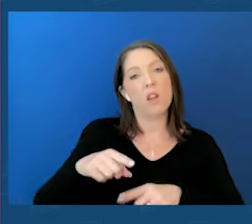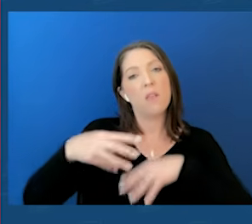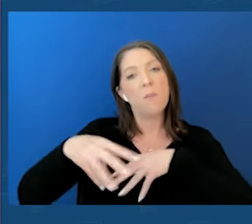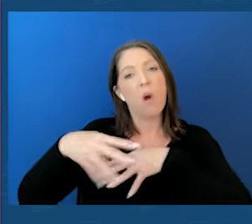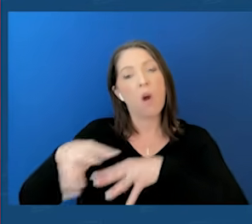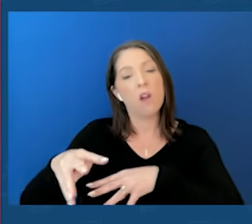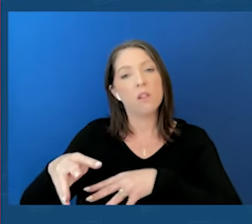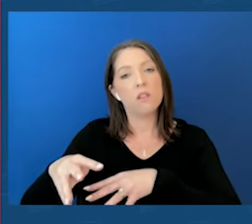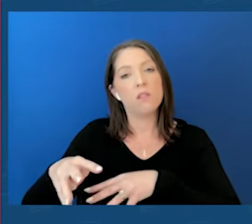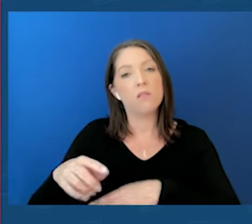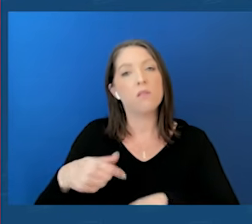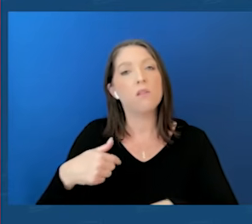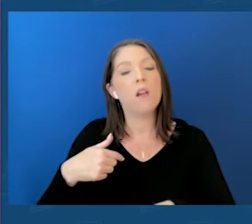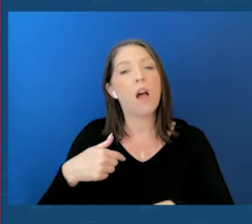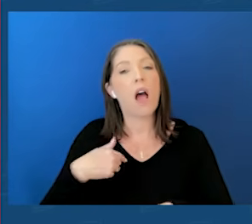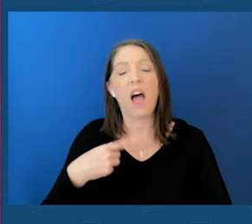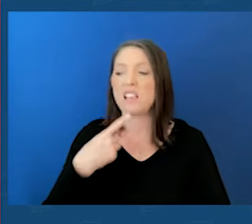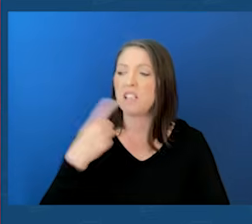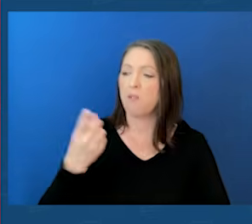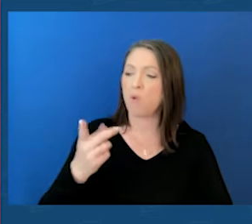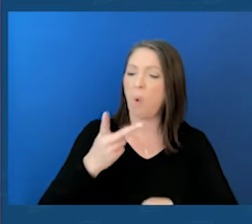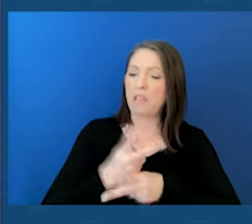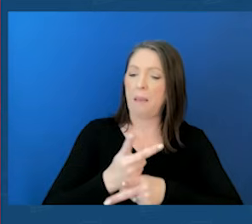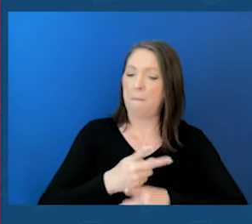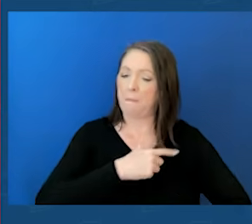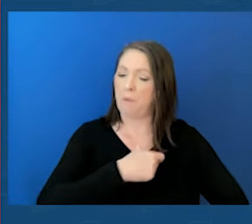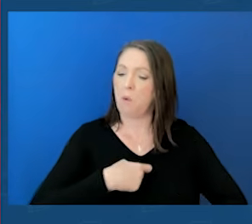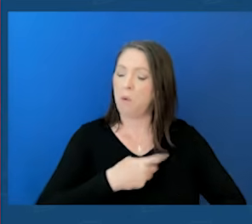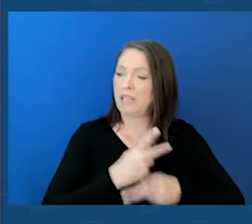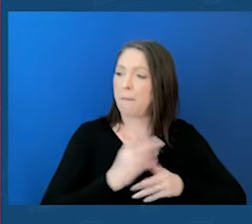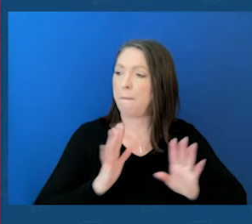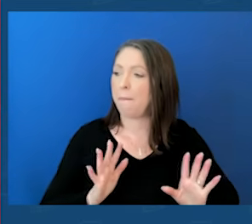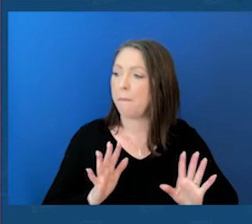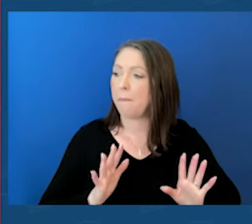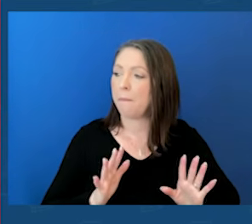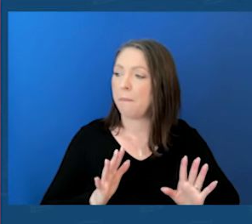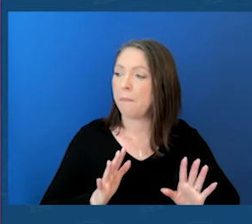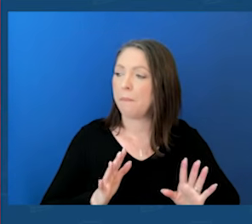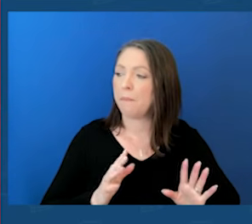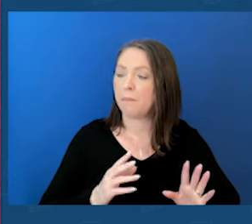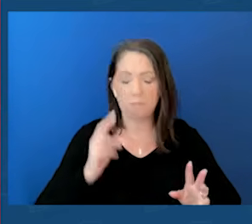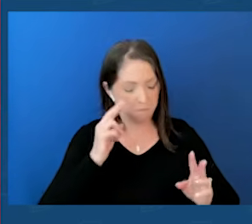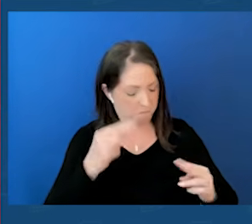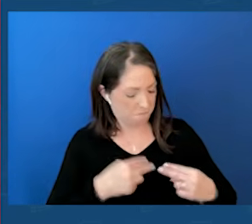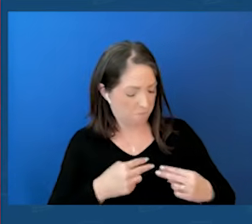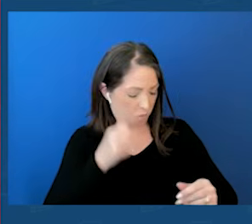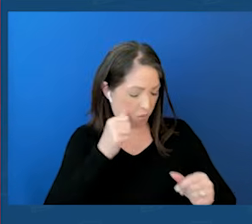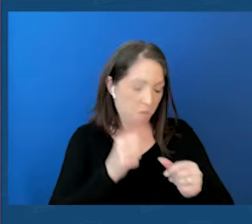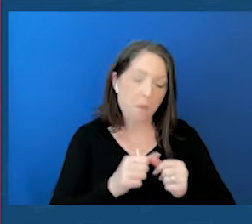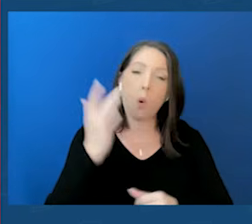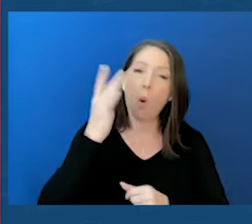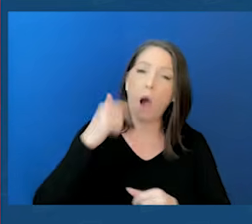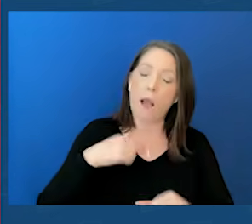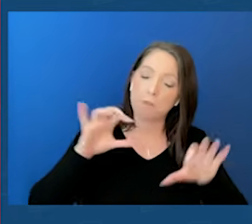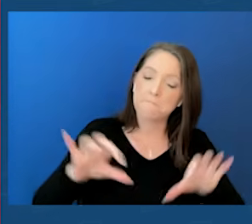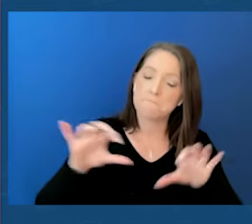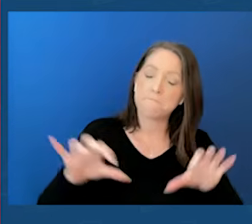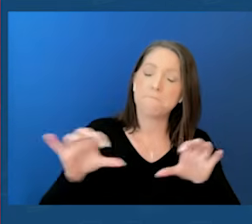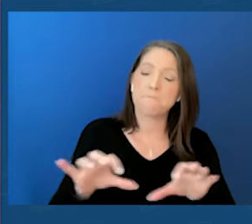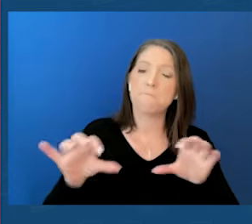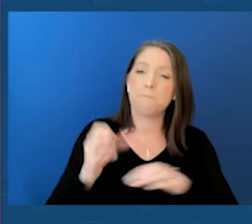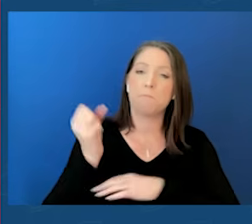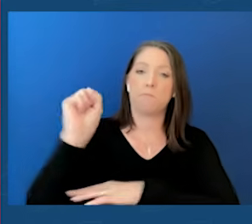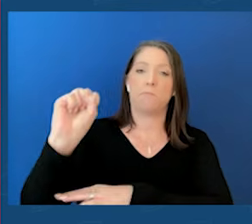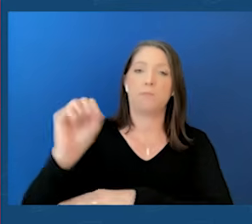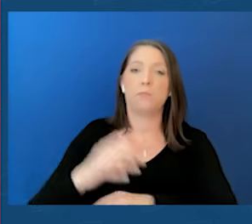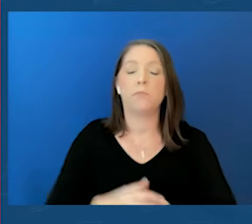scar reminds me every day of why I believe that we're still here doing what we do. But I also want to